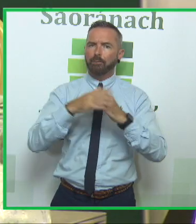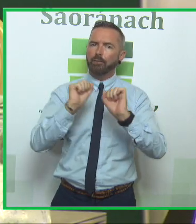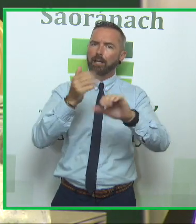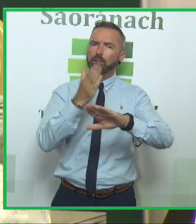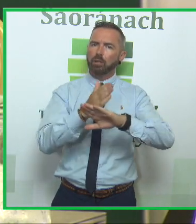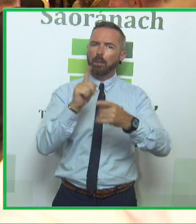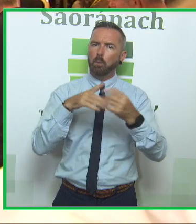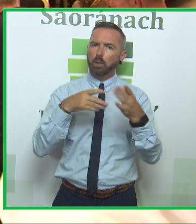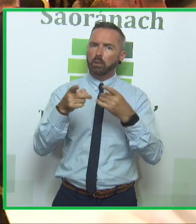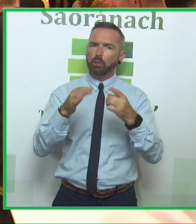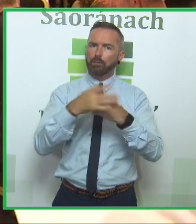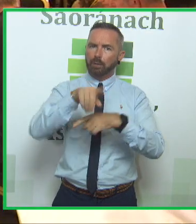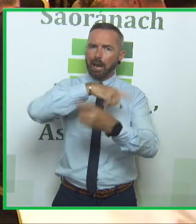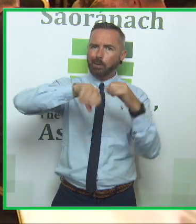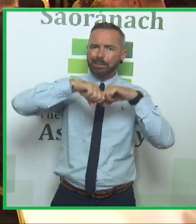society.